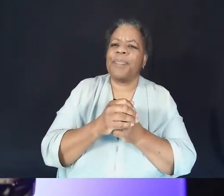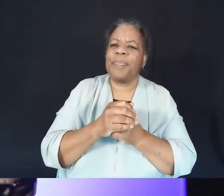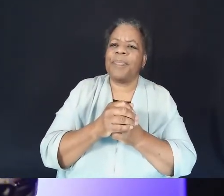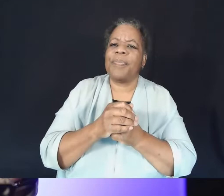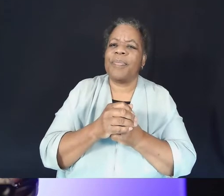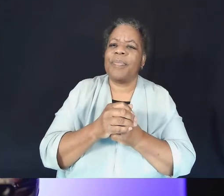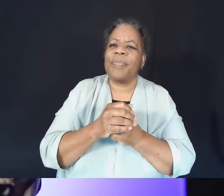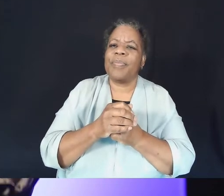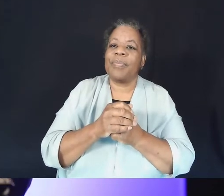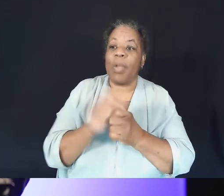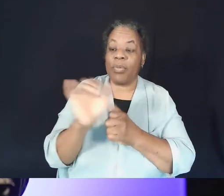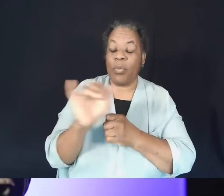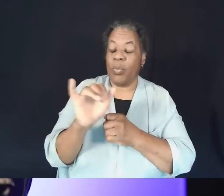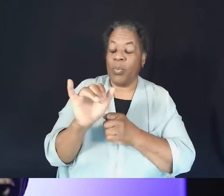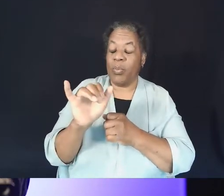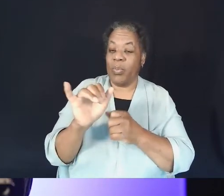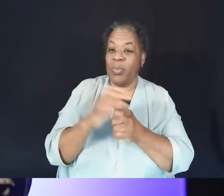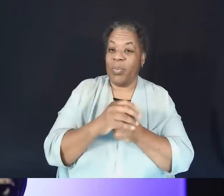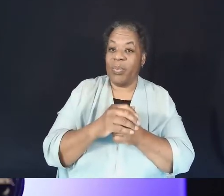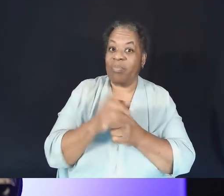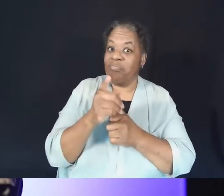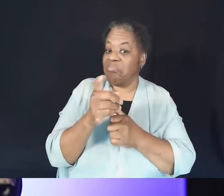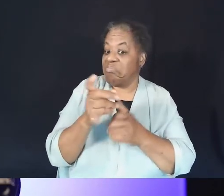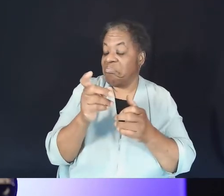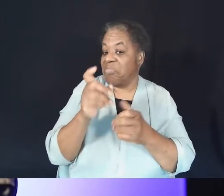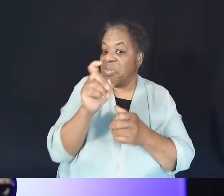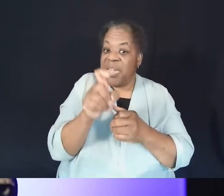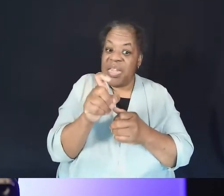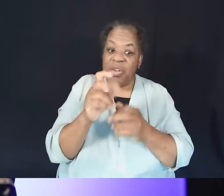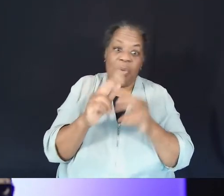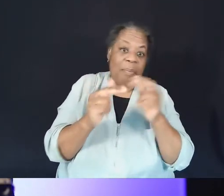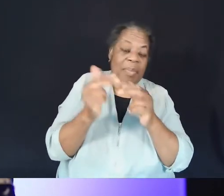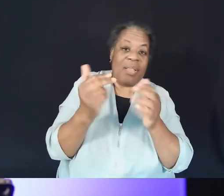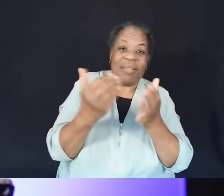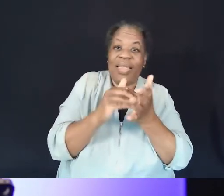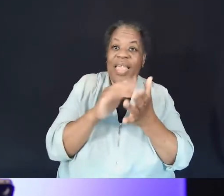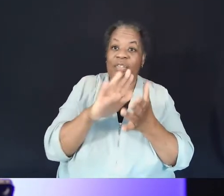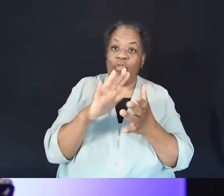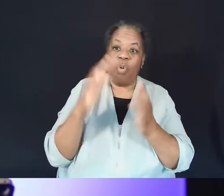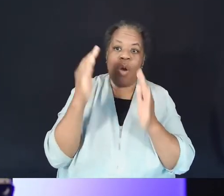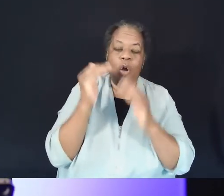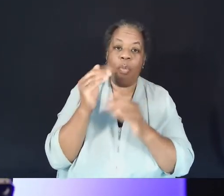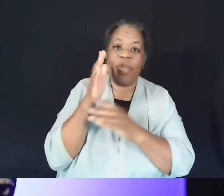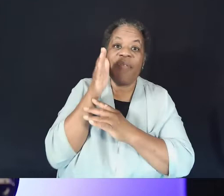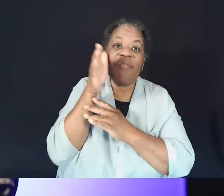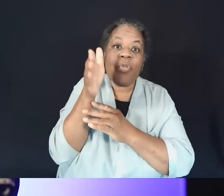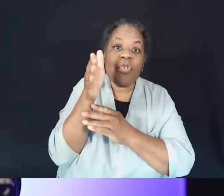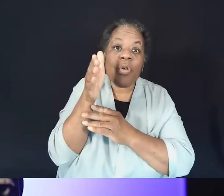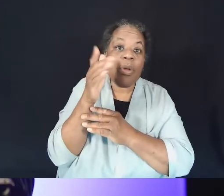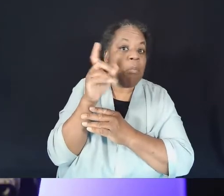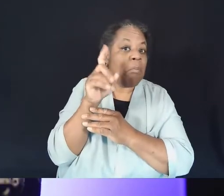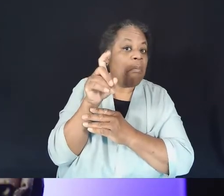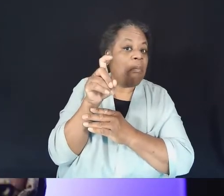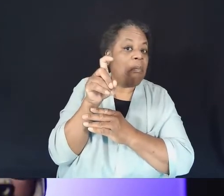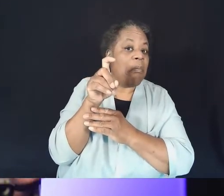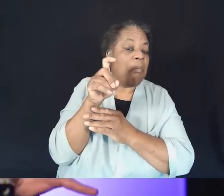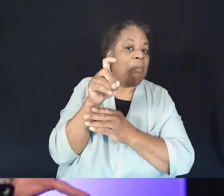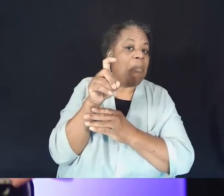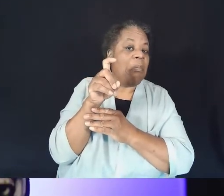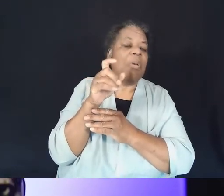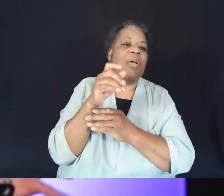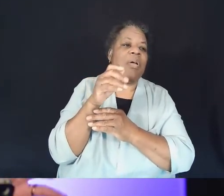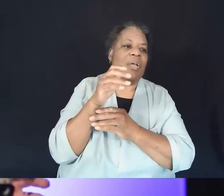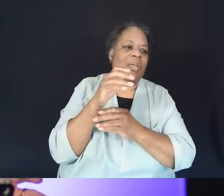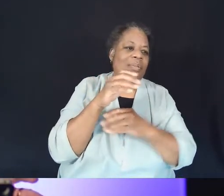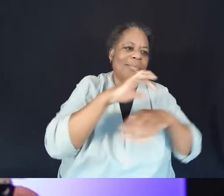Also, do you need to rebuild your hope in the future again? Not the future that pop culture or news media outlets